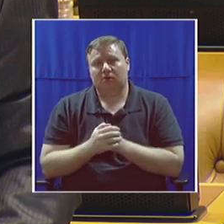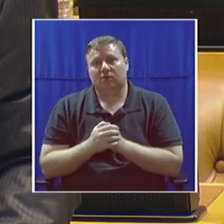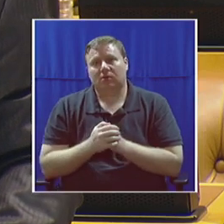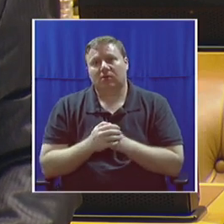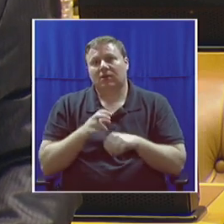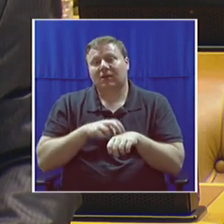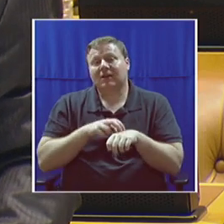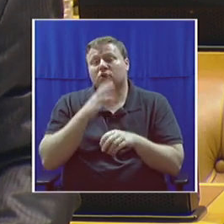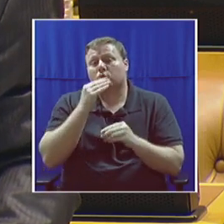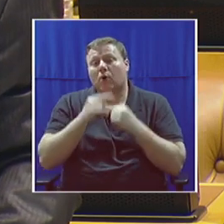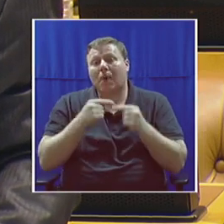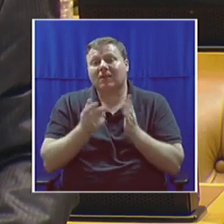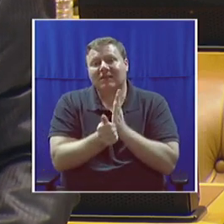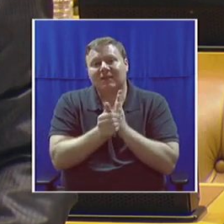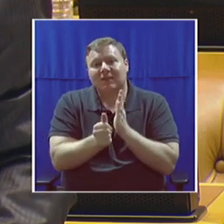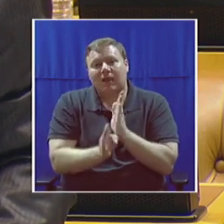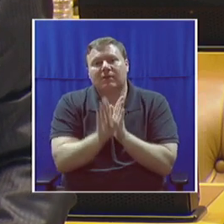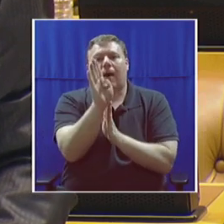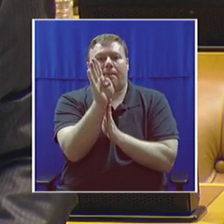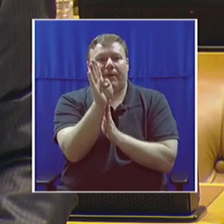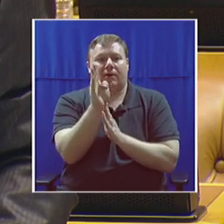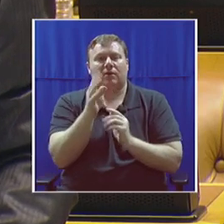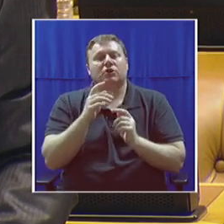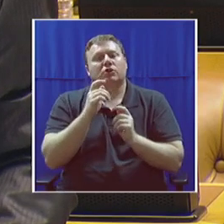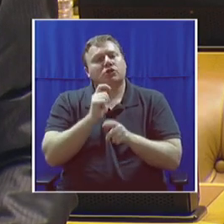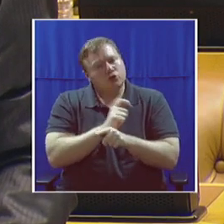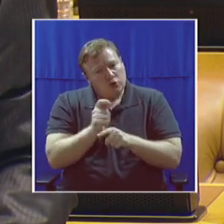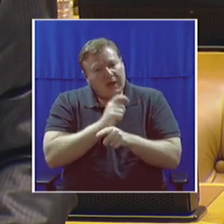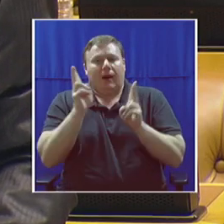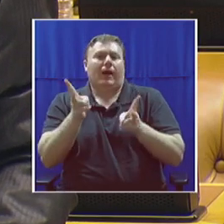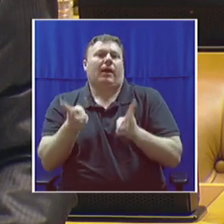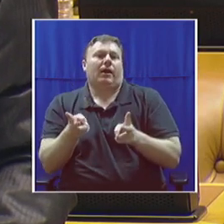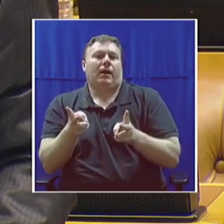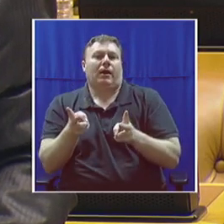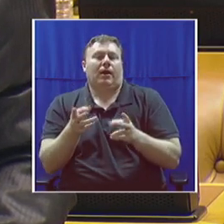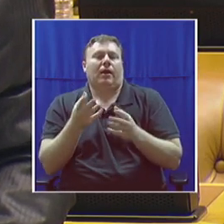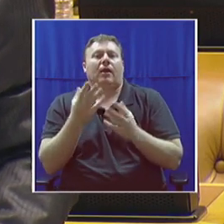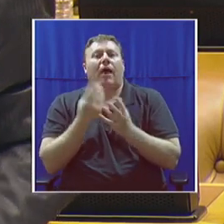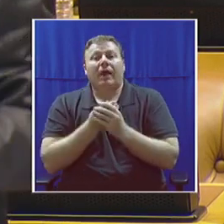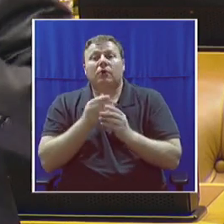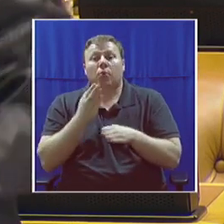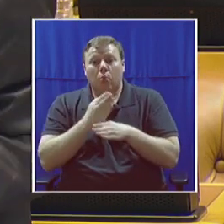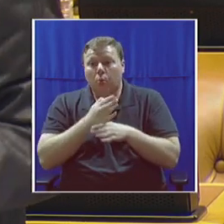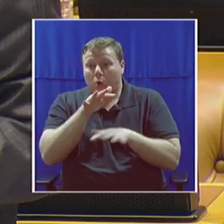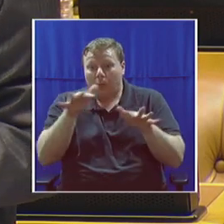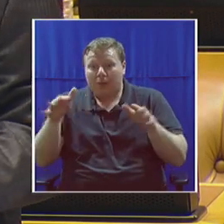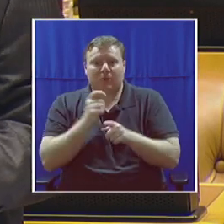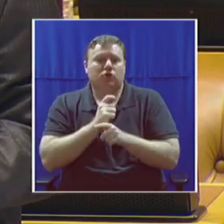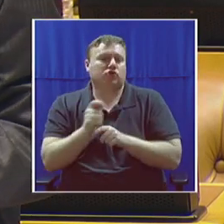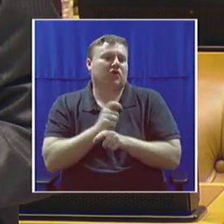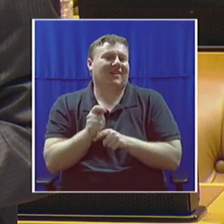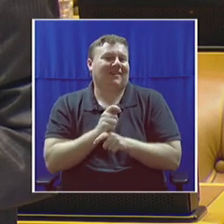the upskilling the retraining and the training of the workers what we must